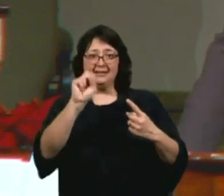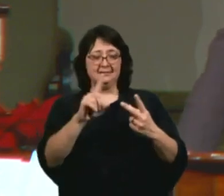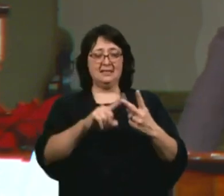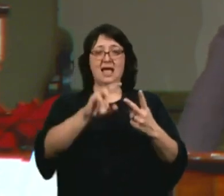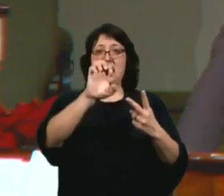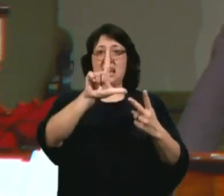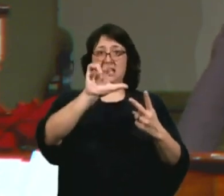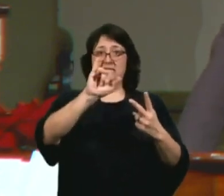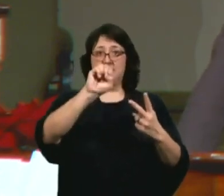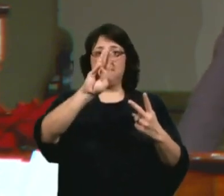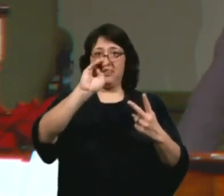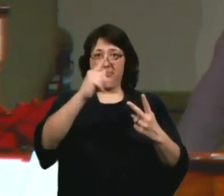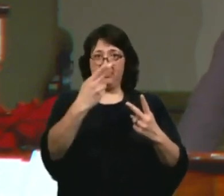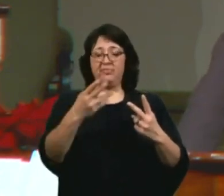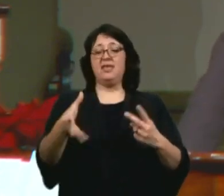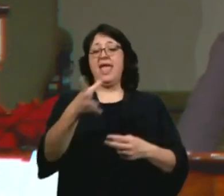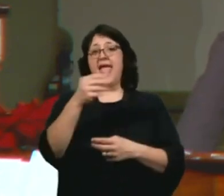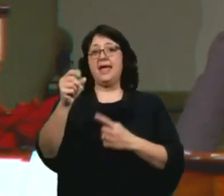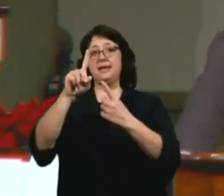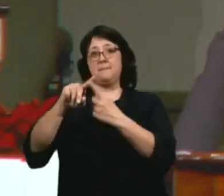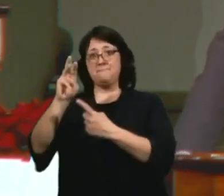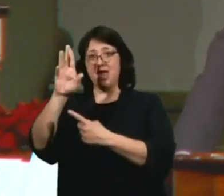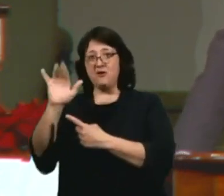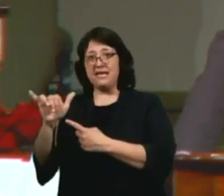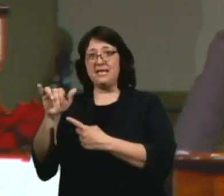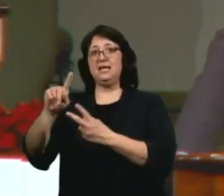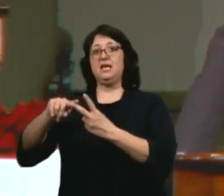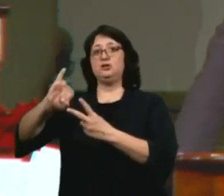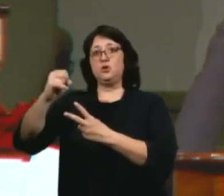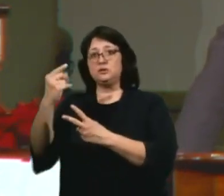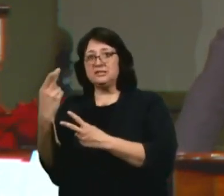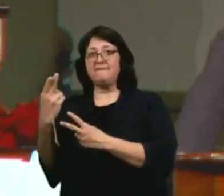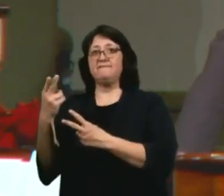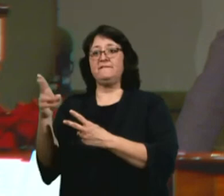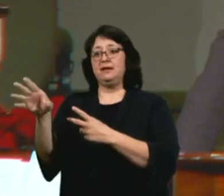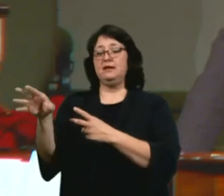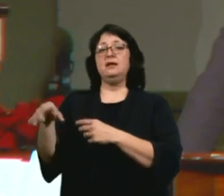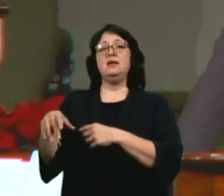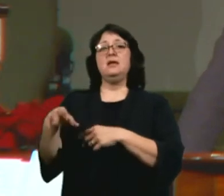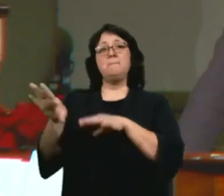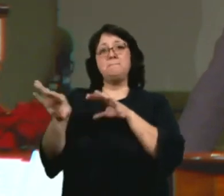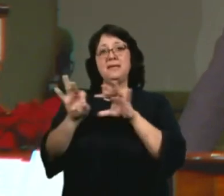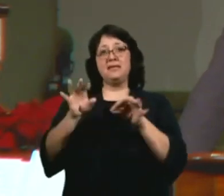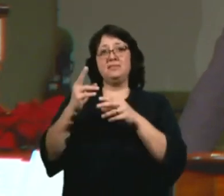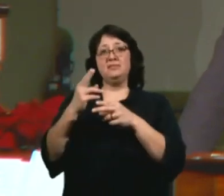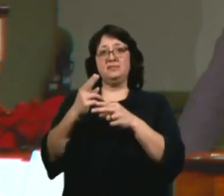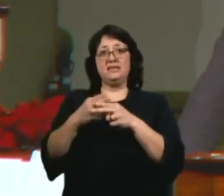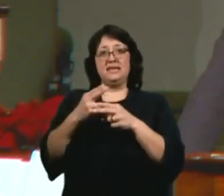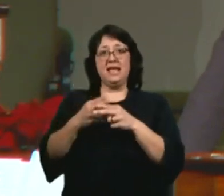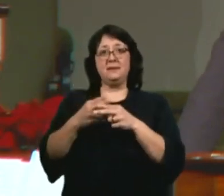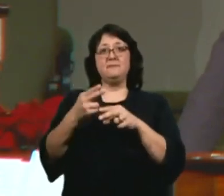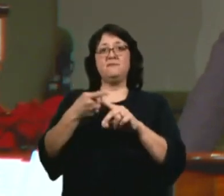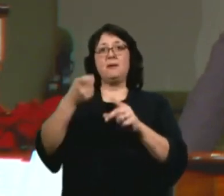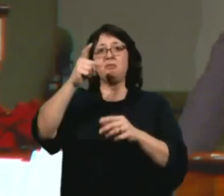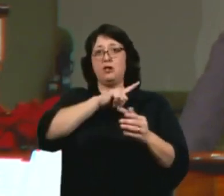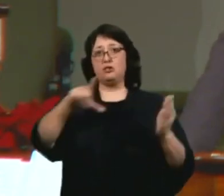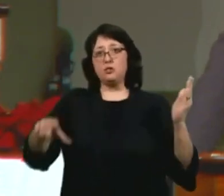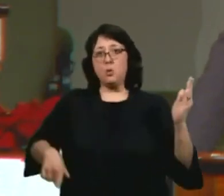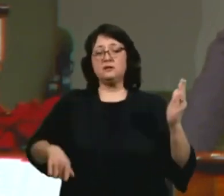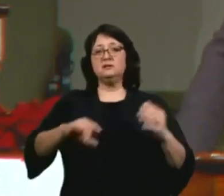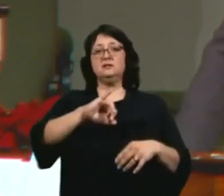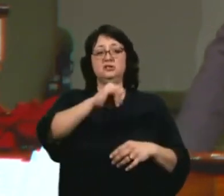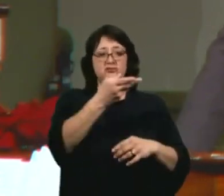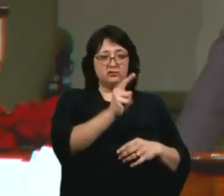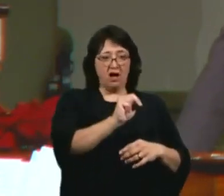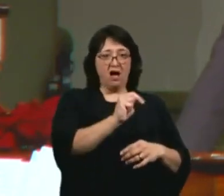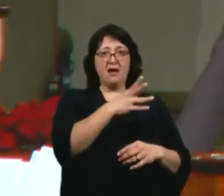and Joseph, and they didn't get to pick the names of their children. Their names were chosen by the Lord, John and